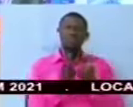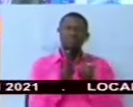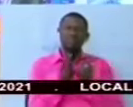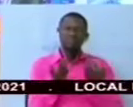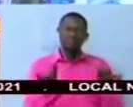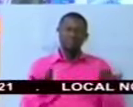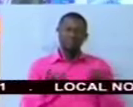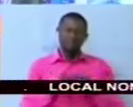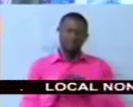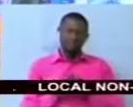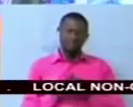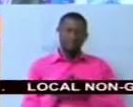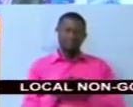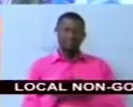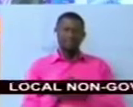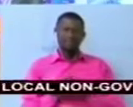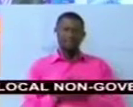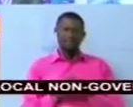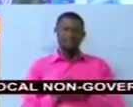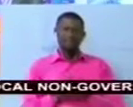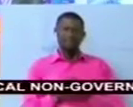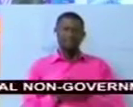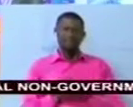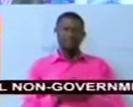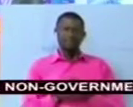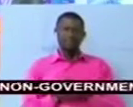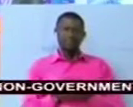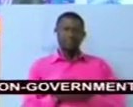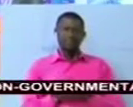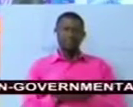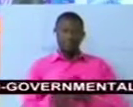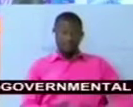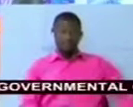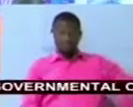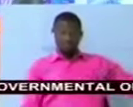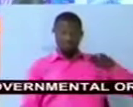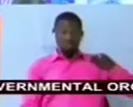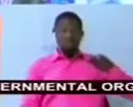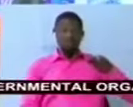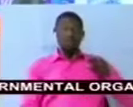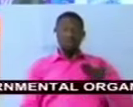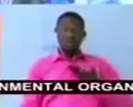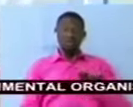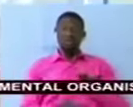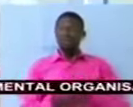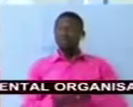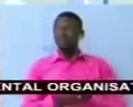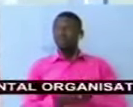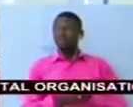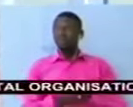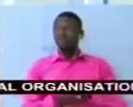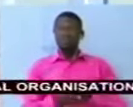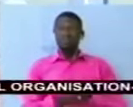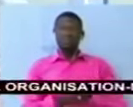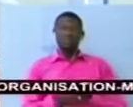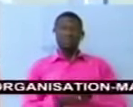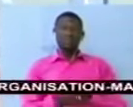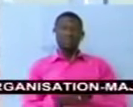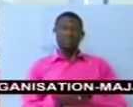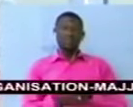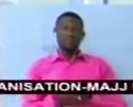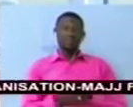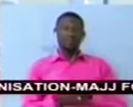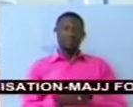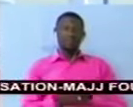weapons? Moy fetel. Gun. Ngangan day mun na don jasi. Wow, bi fetel la